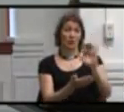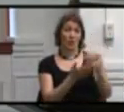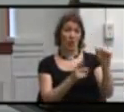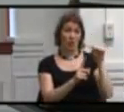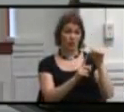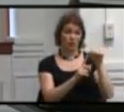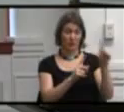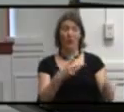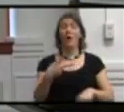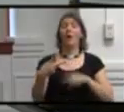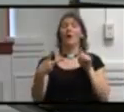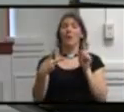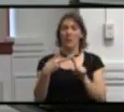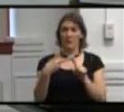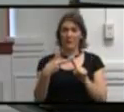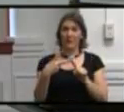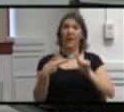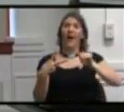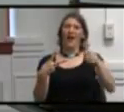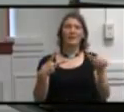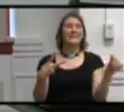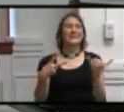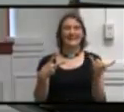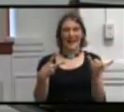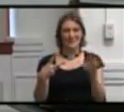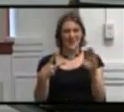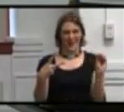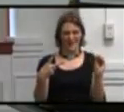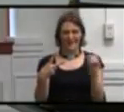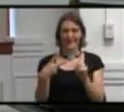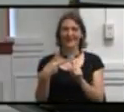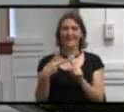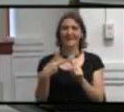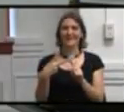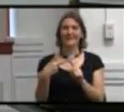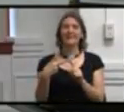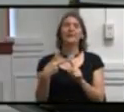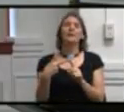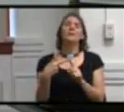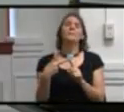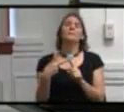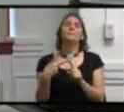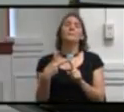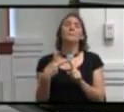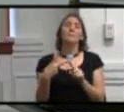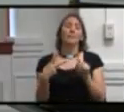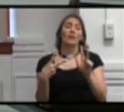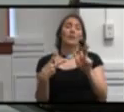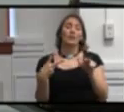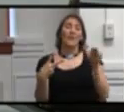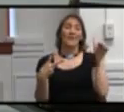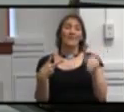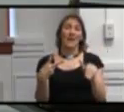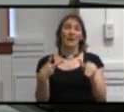$12,900. And one was also from Woods CRW of Hooksett, New Hampshire, in the amount of